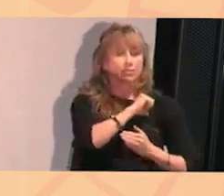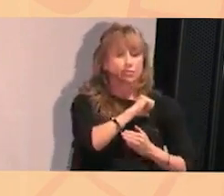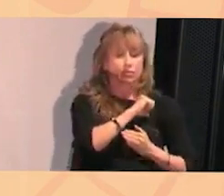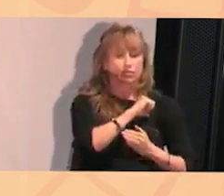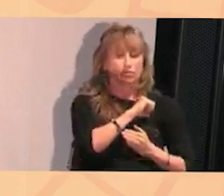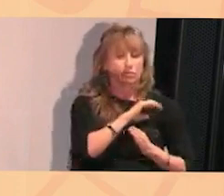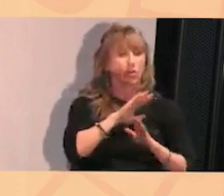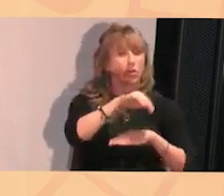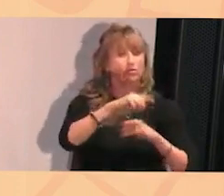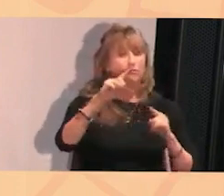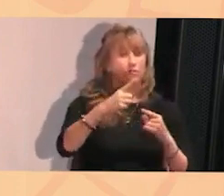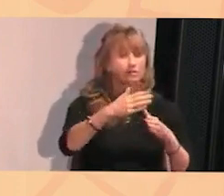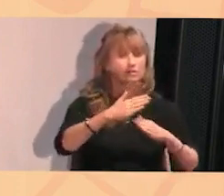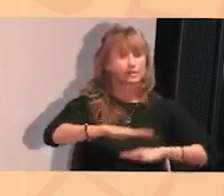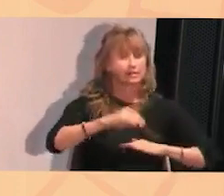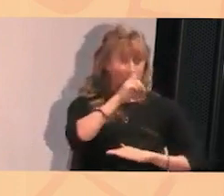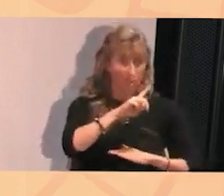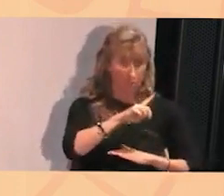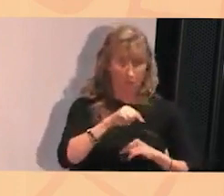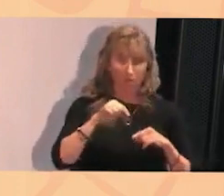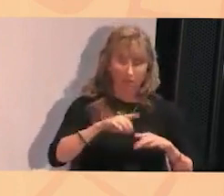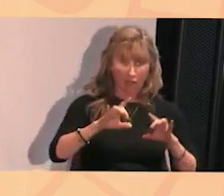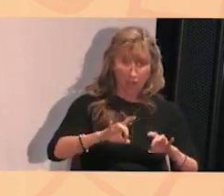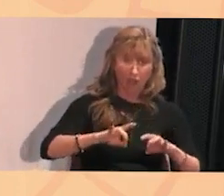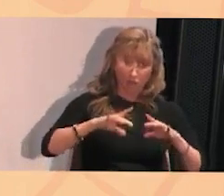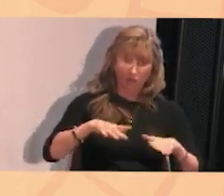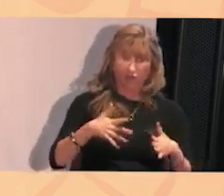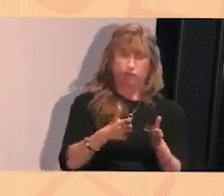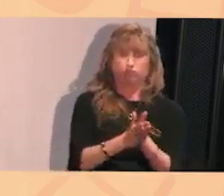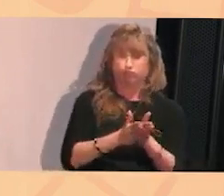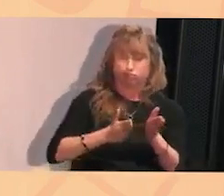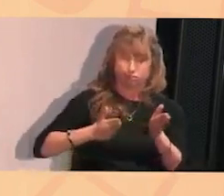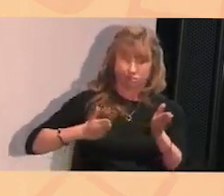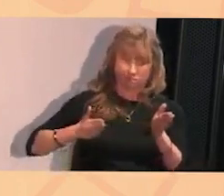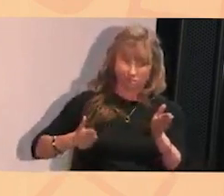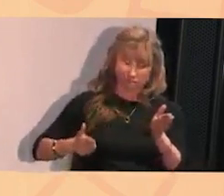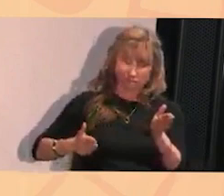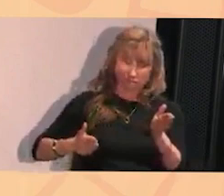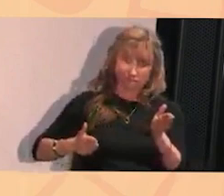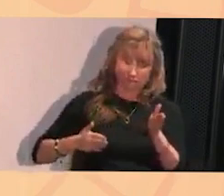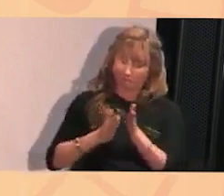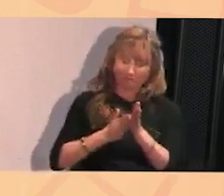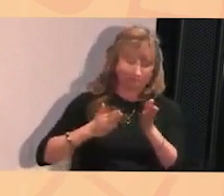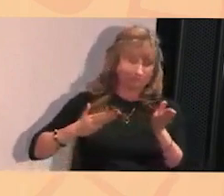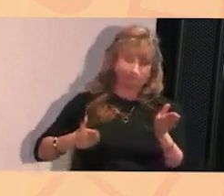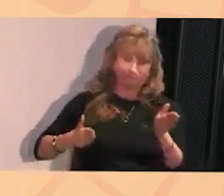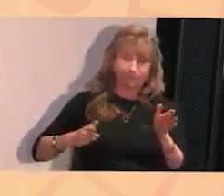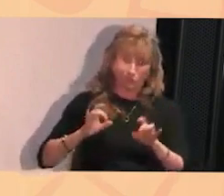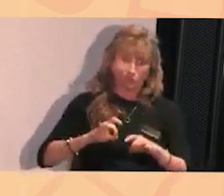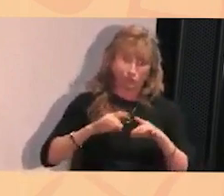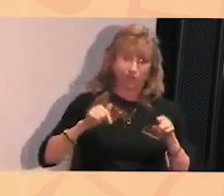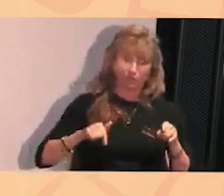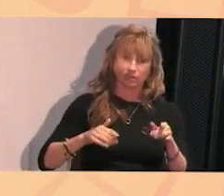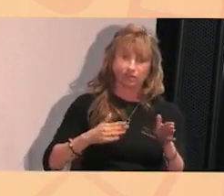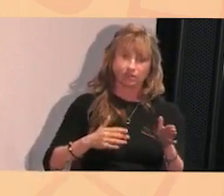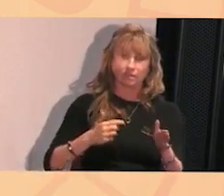world, and that Australia, in effect, is wanting. It's way beyond, way behind others. And with this in